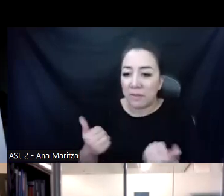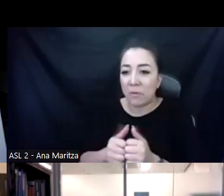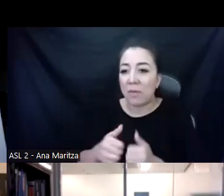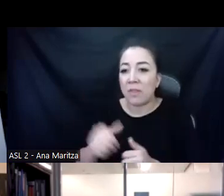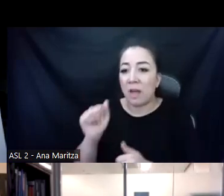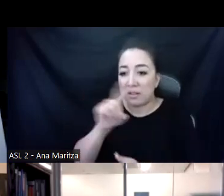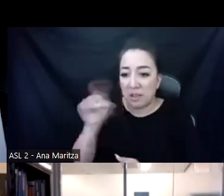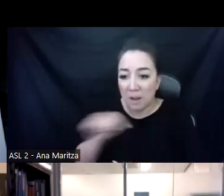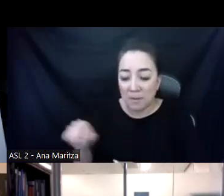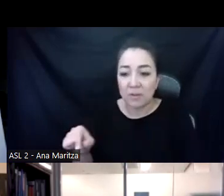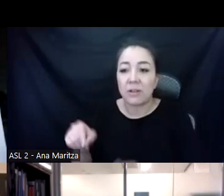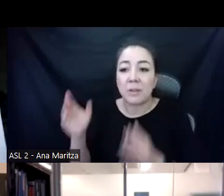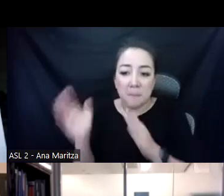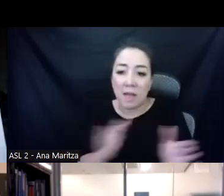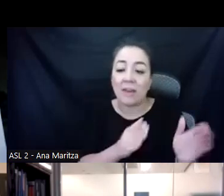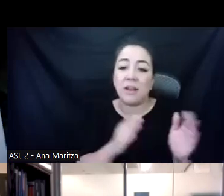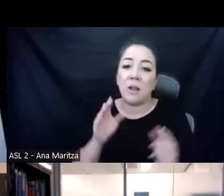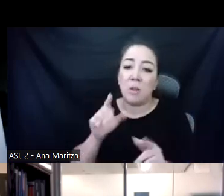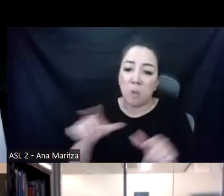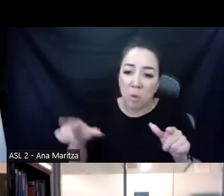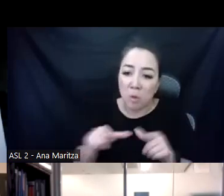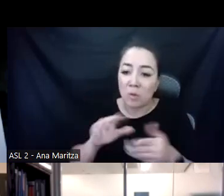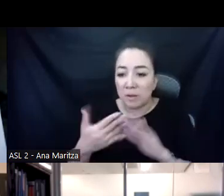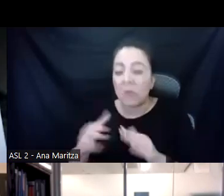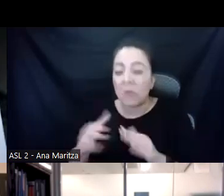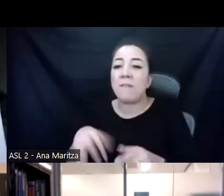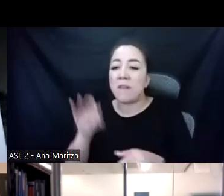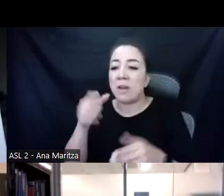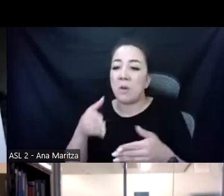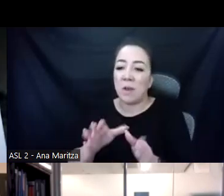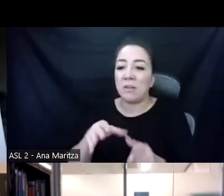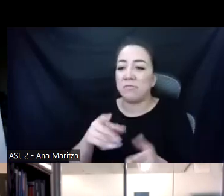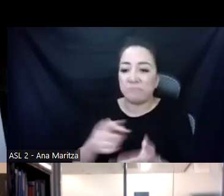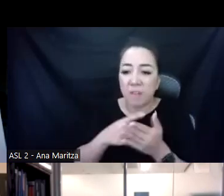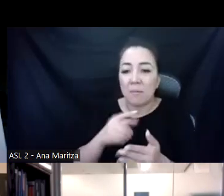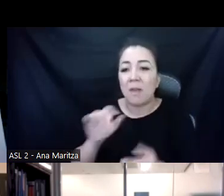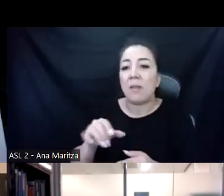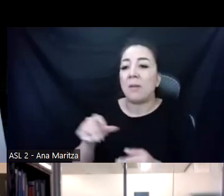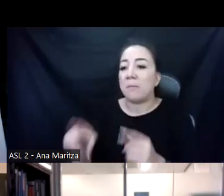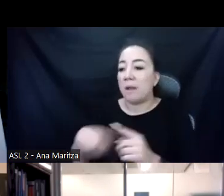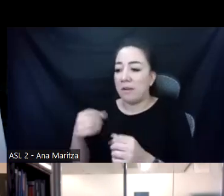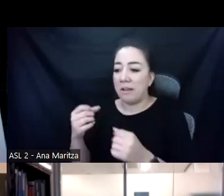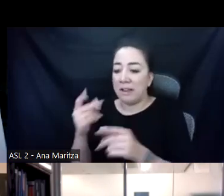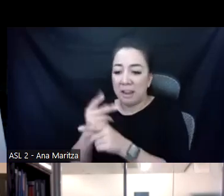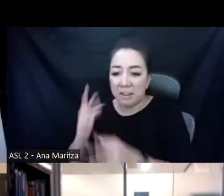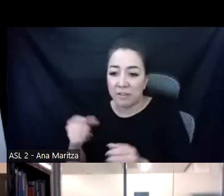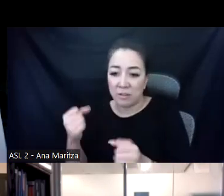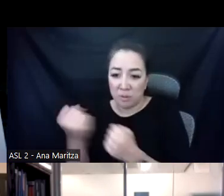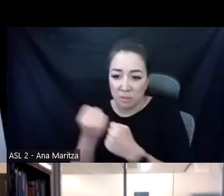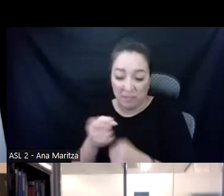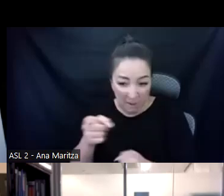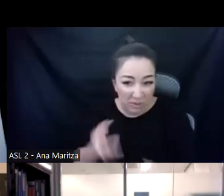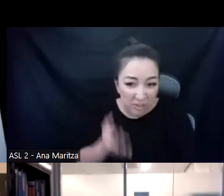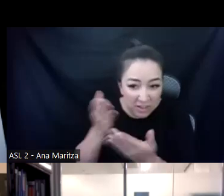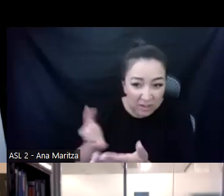Alzheimer's into planning and local communities. And we'll find a way to talk about also kind of the caregiving support. Is that what you're suggesting? Putting